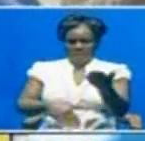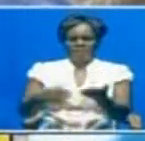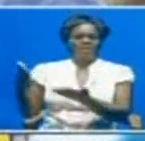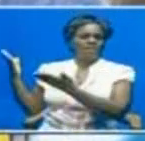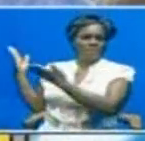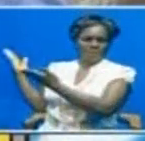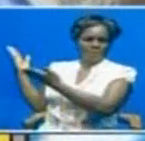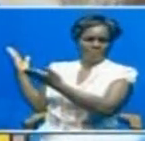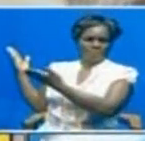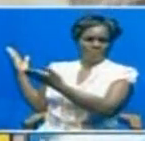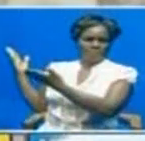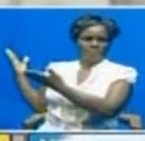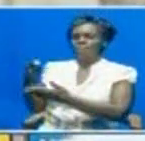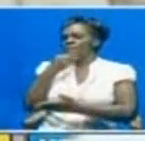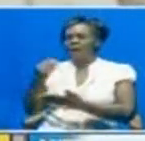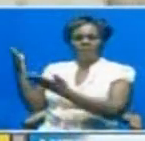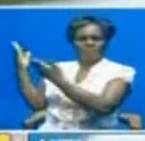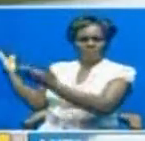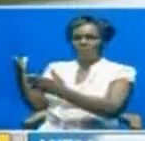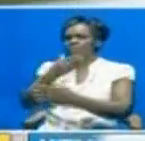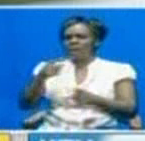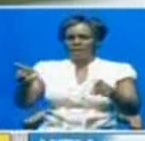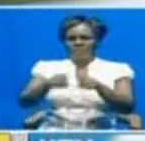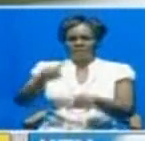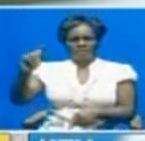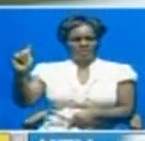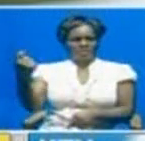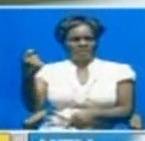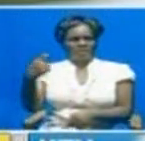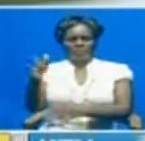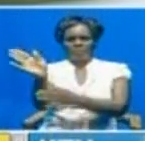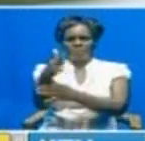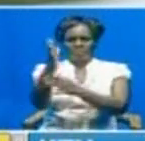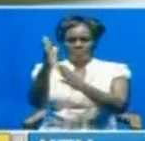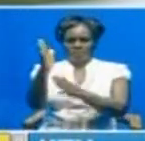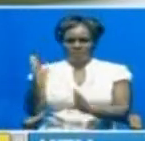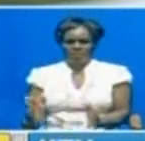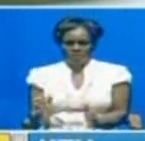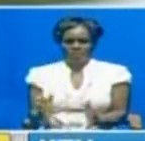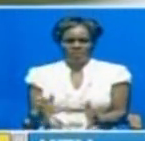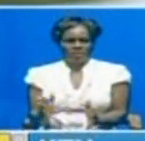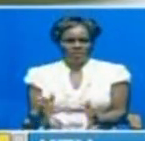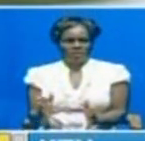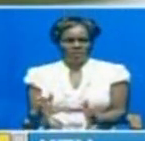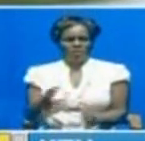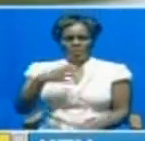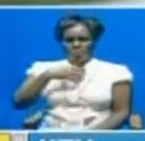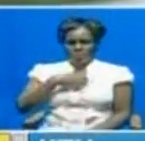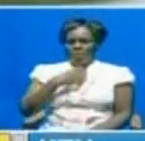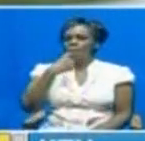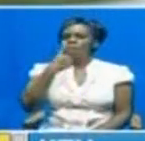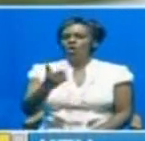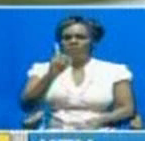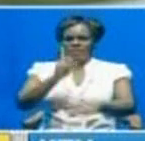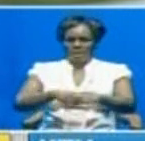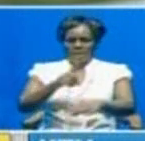hapa. Willy Kathurima is the brother of Kenya's renowned diplomat and former chief of protocol in retired President Daniel